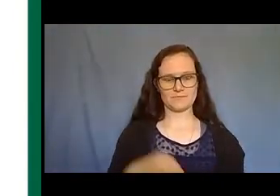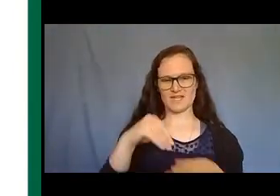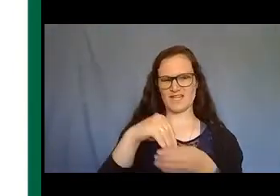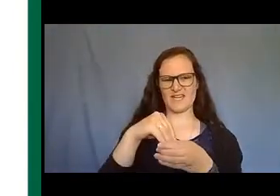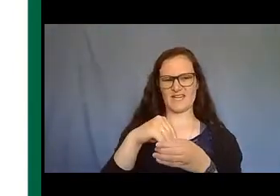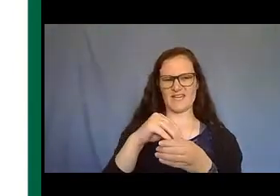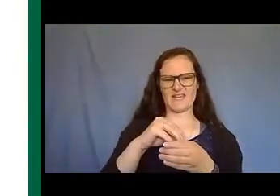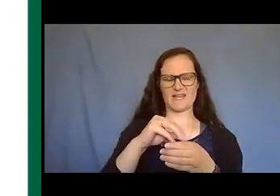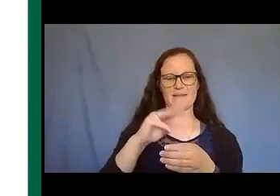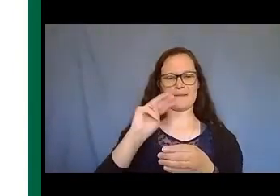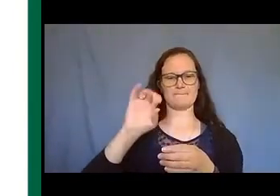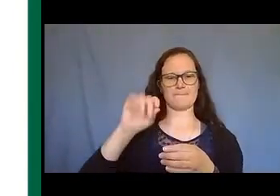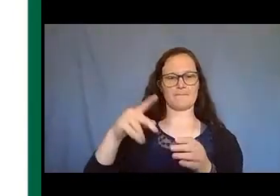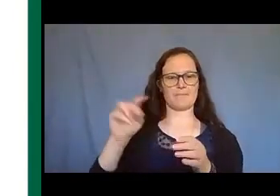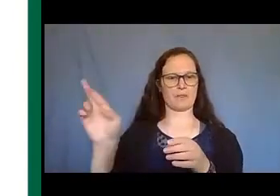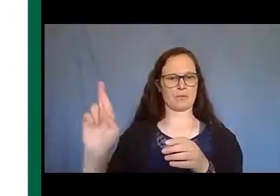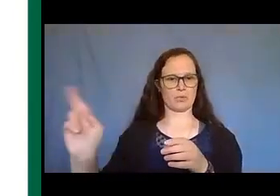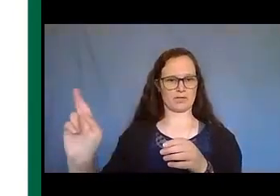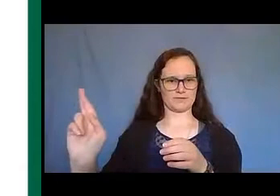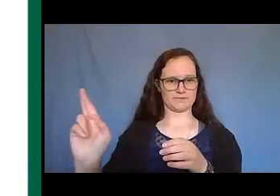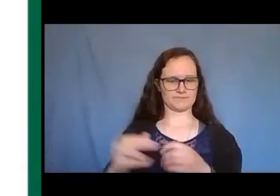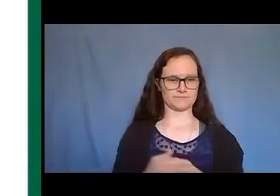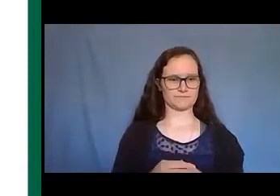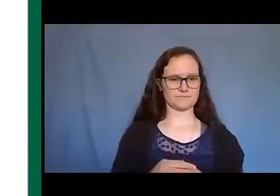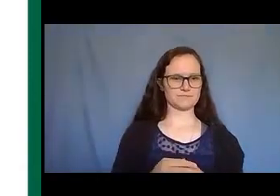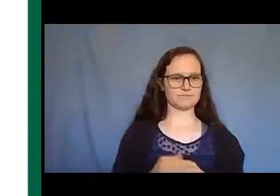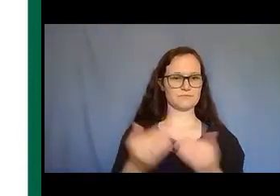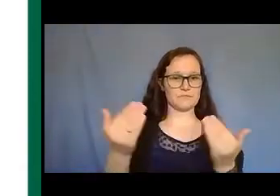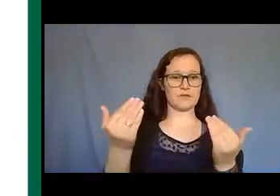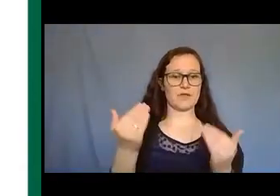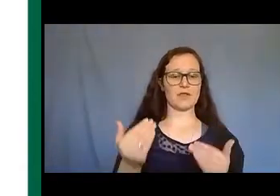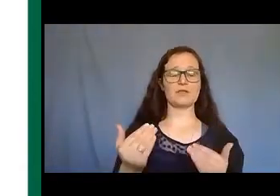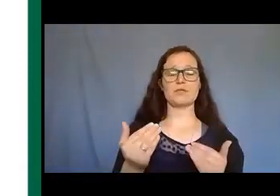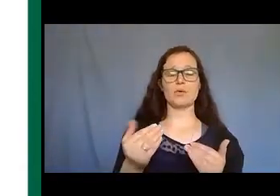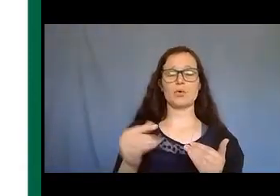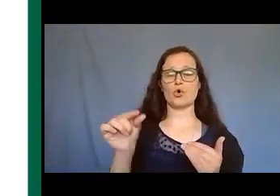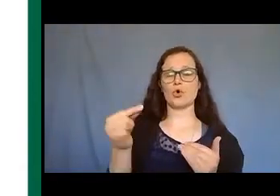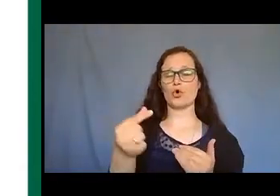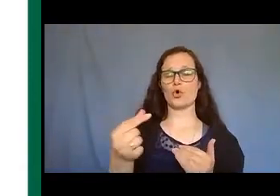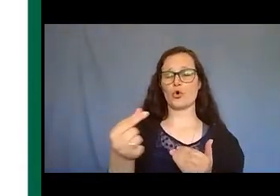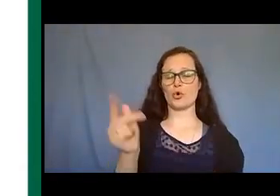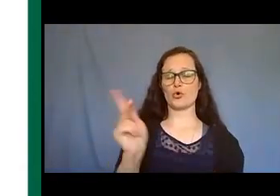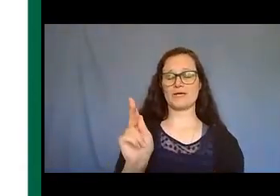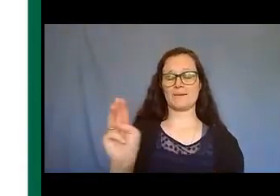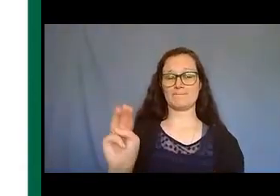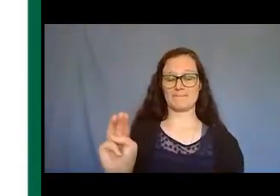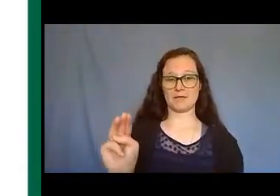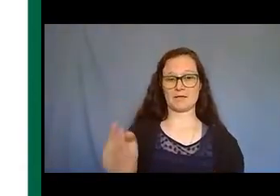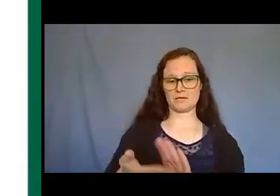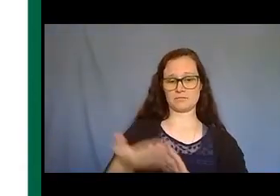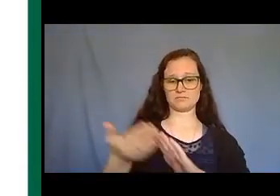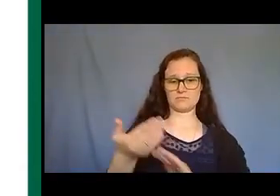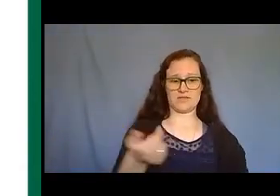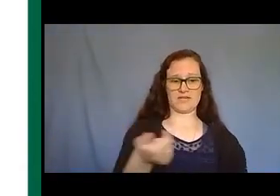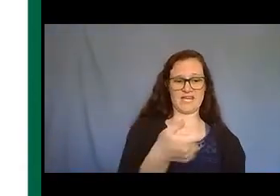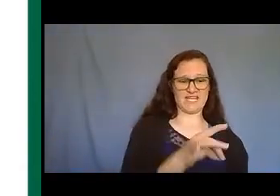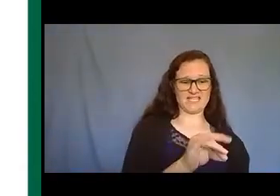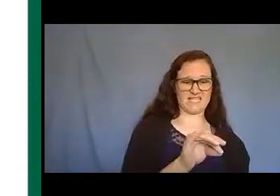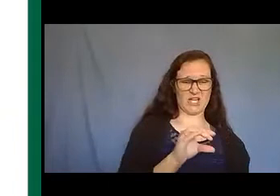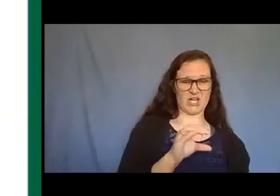there. And then the Gold King mine itself was in operation from the late 1800s to the